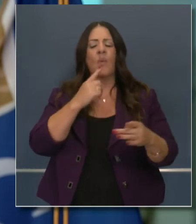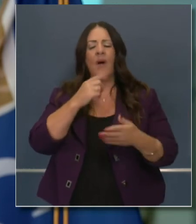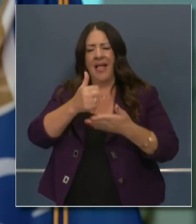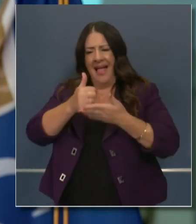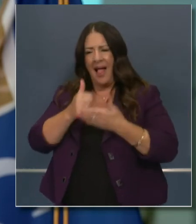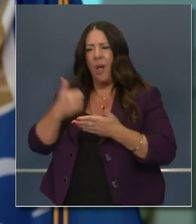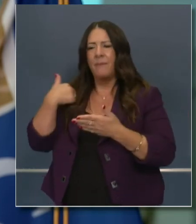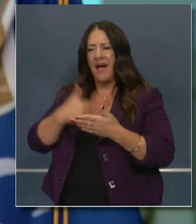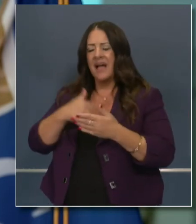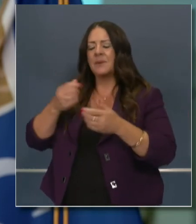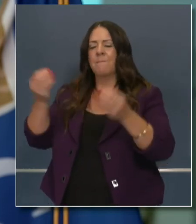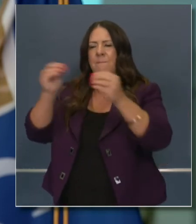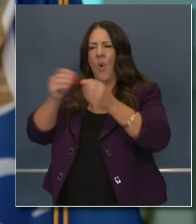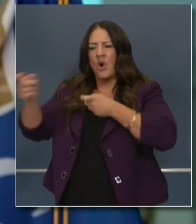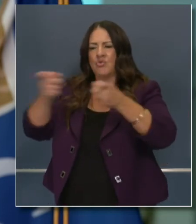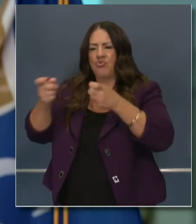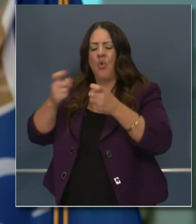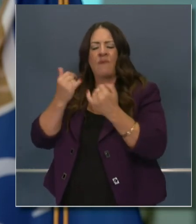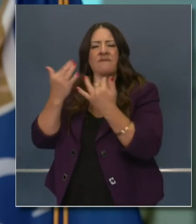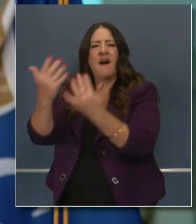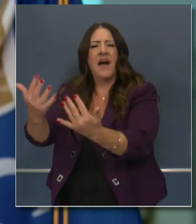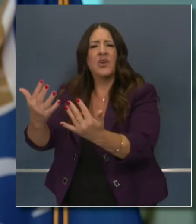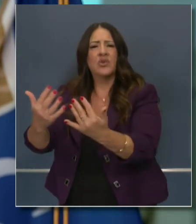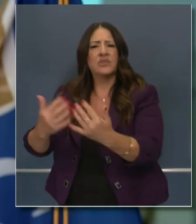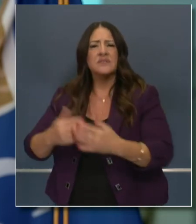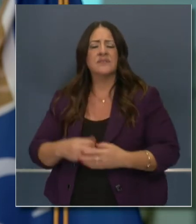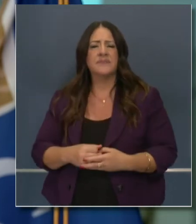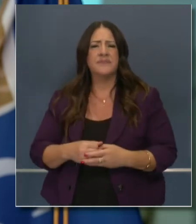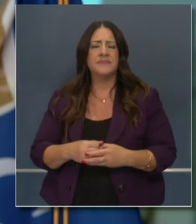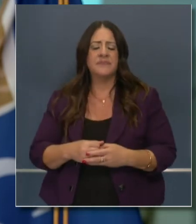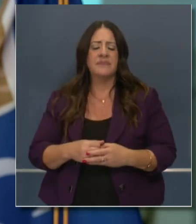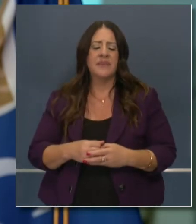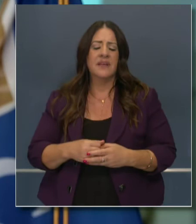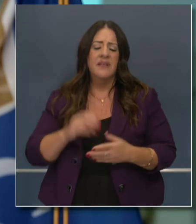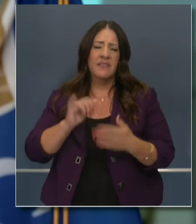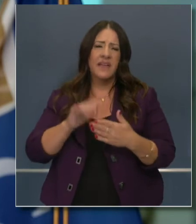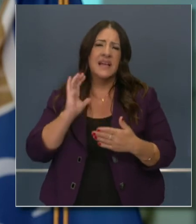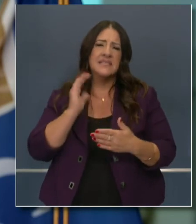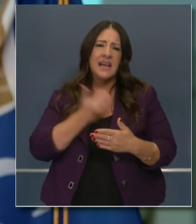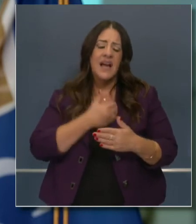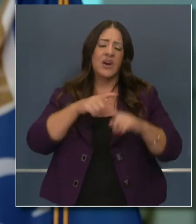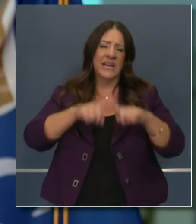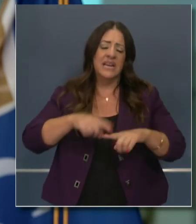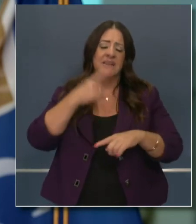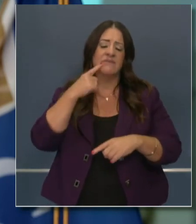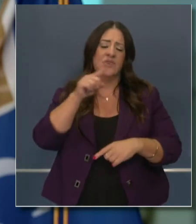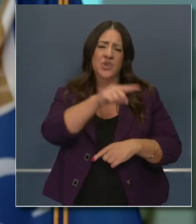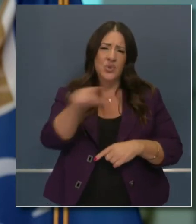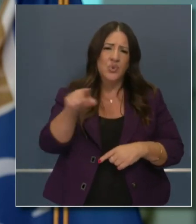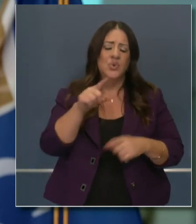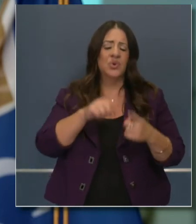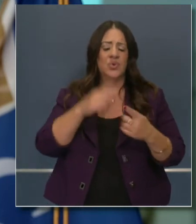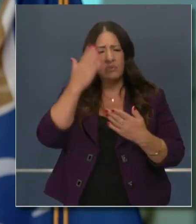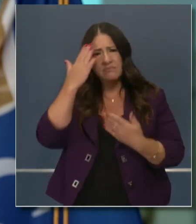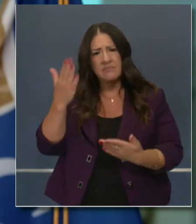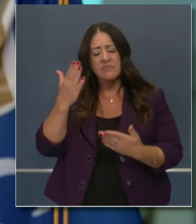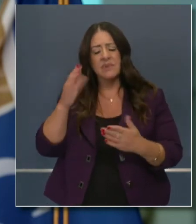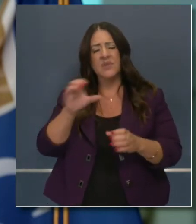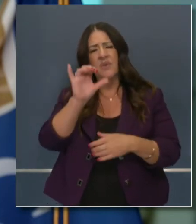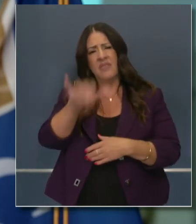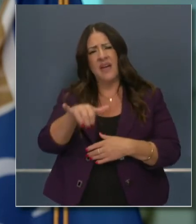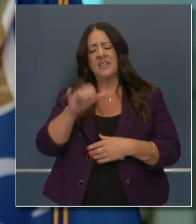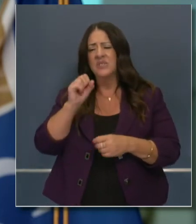the spread of these fires, impacts our suppression efforts in a very tangible and real way, allows our firefighters to